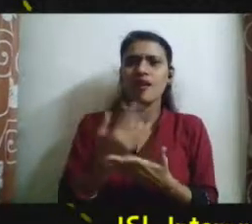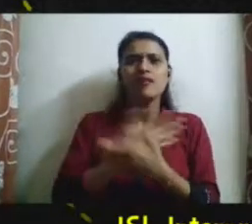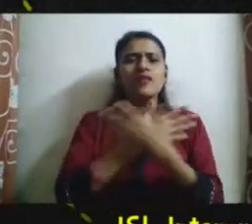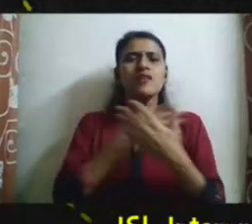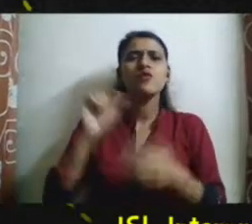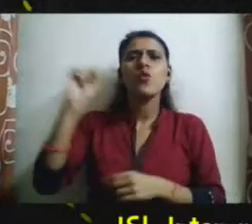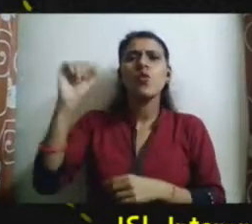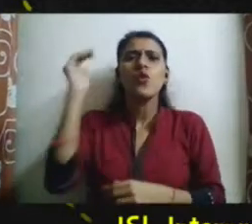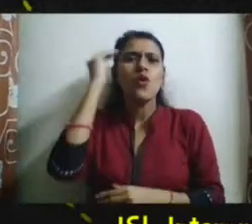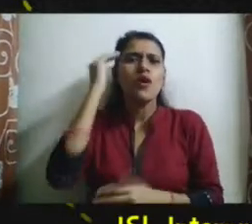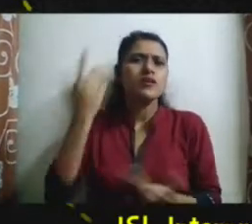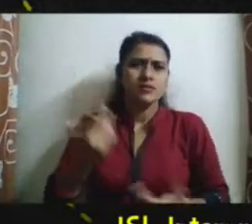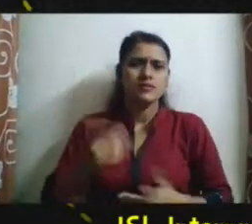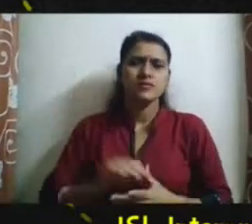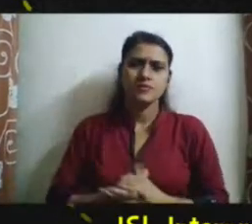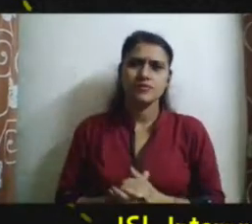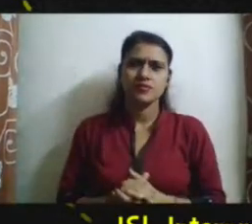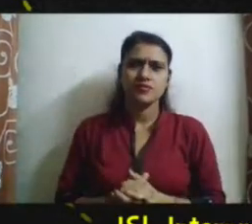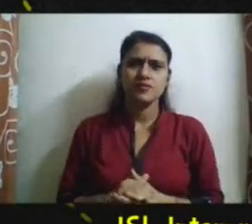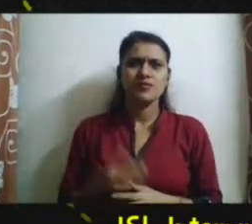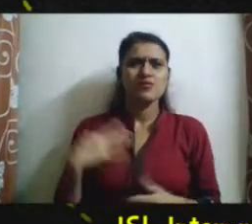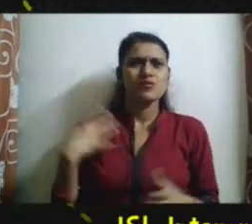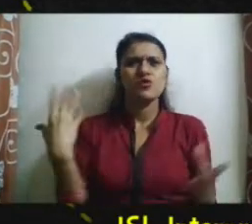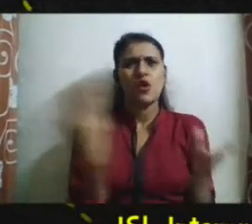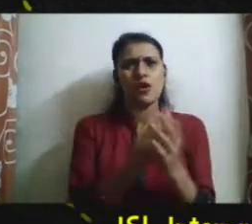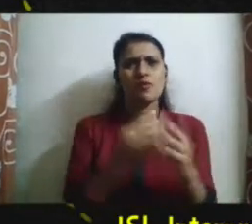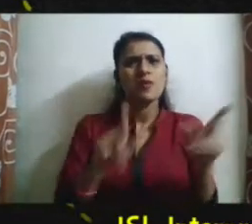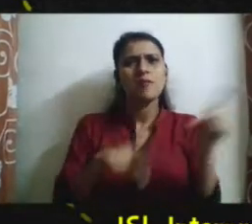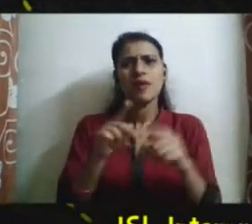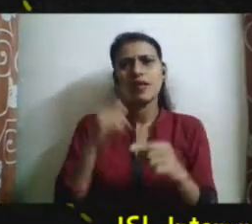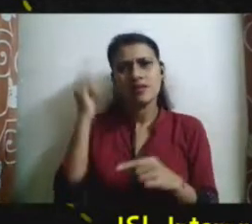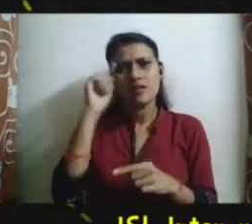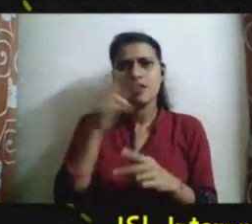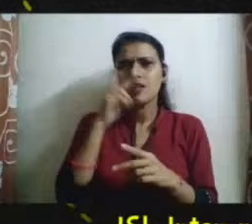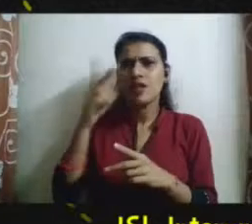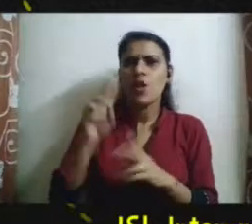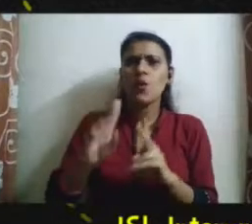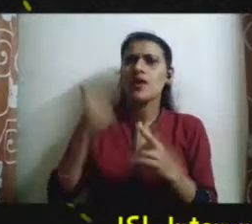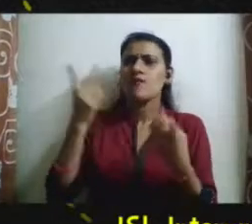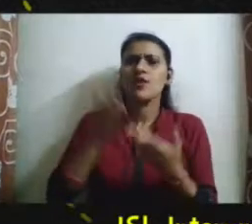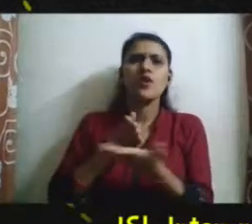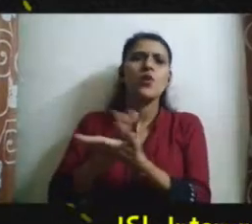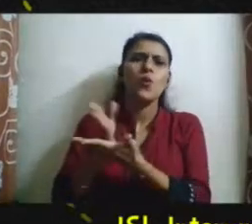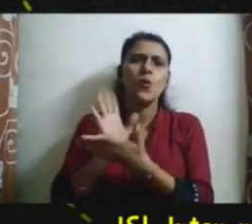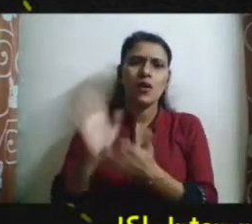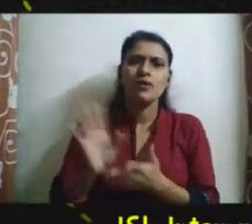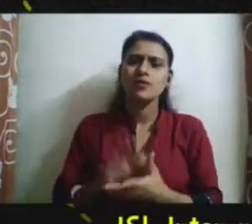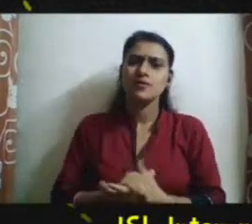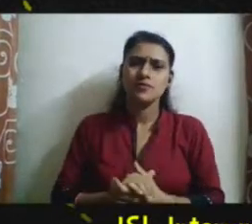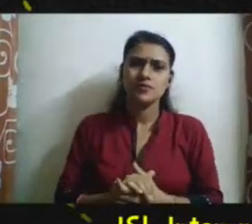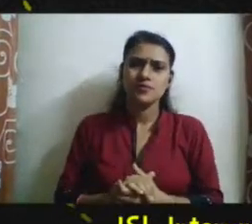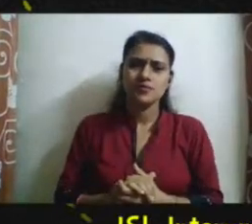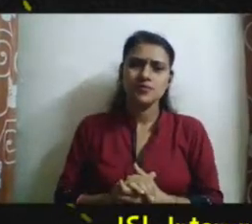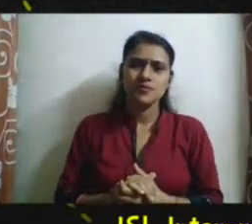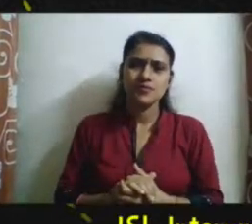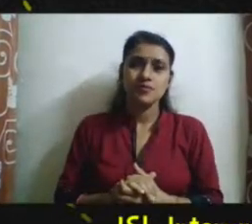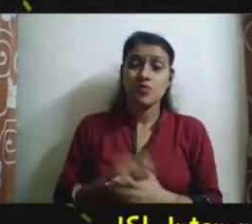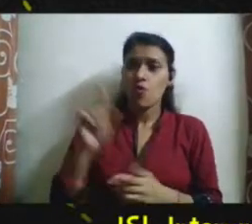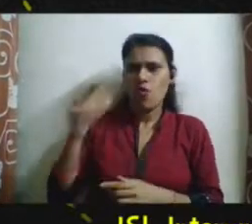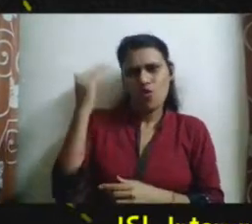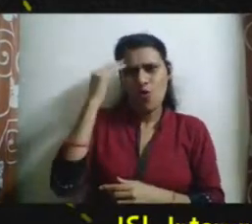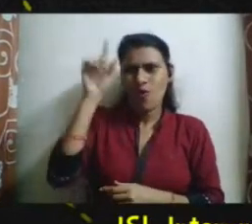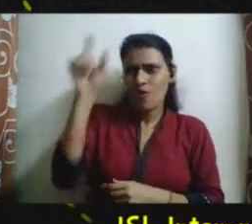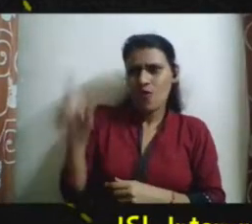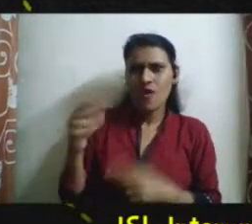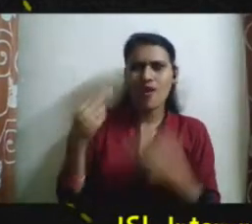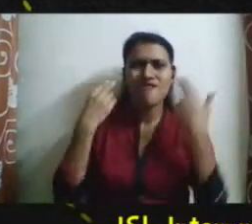I think all of us who are in the audience would know her in different ways. Some of us would have encountered her through popular music. Some would